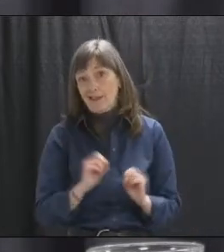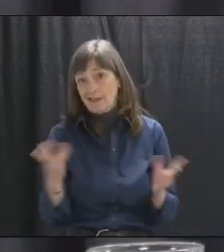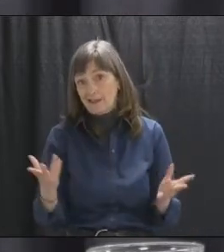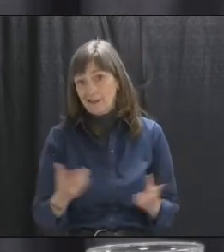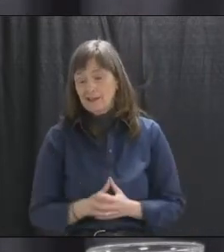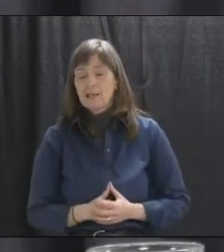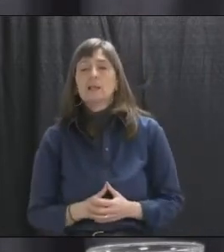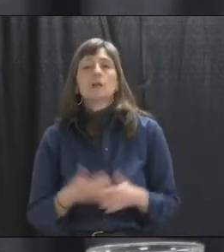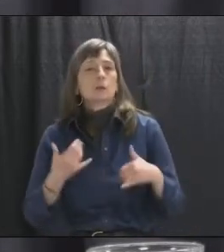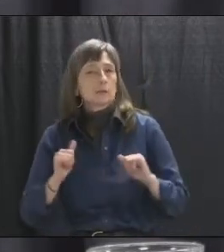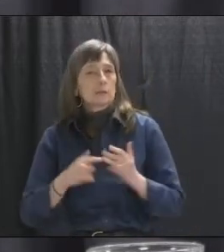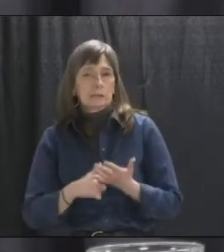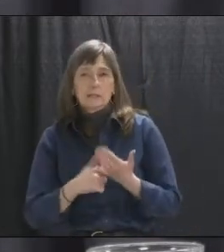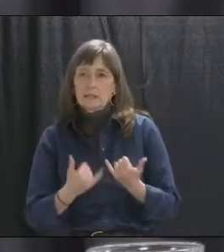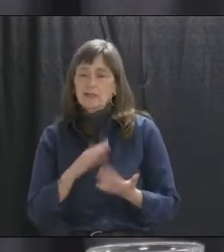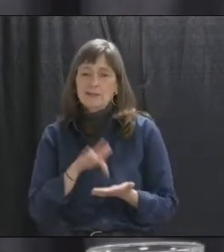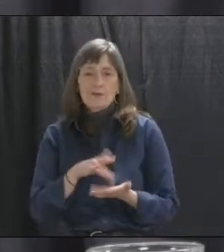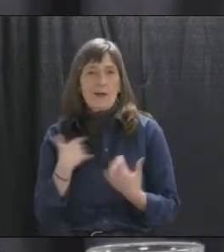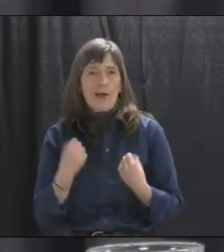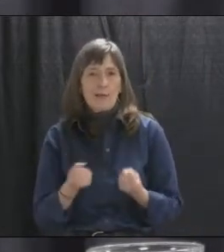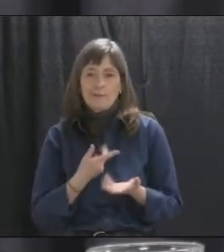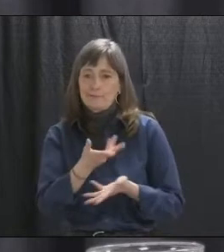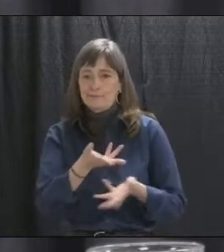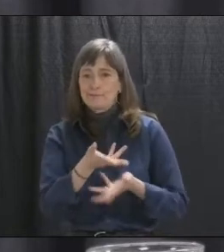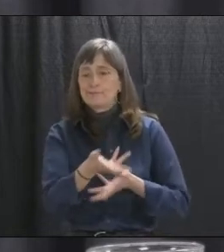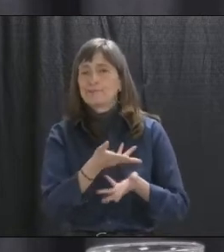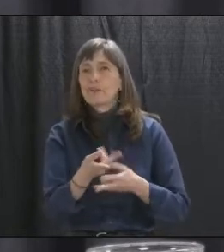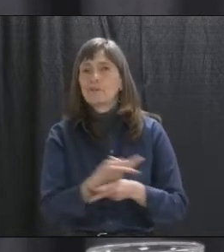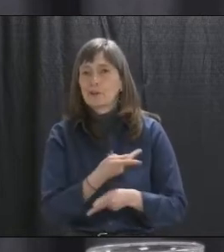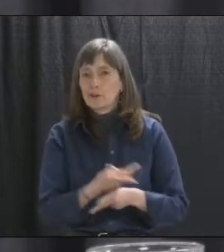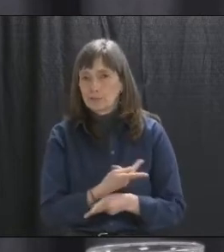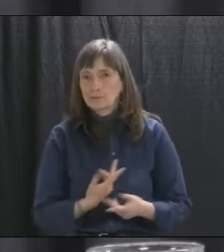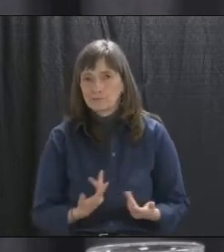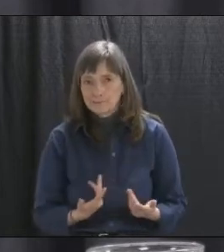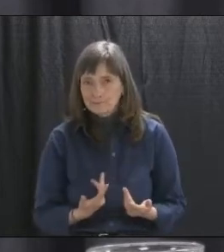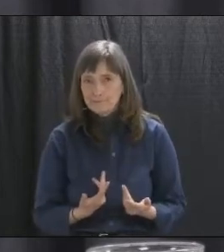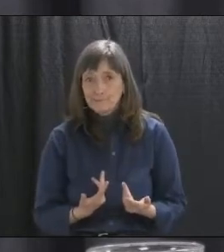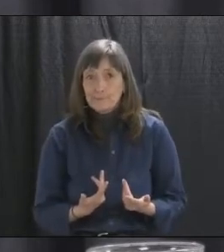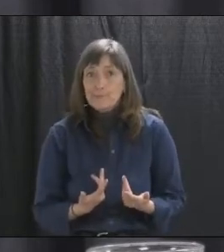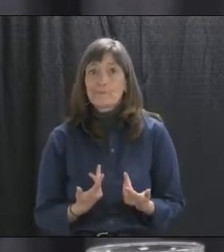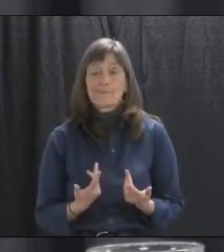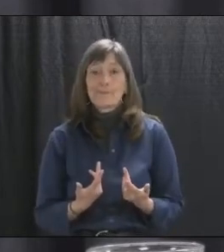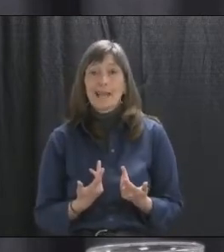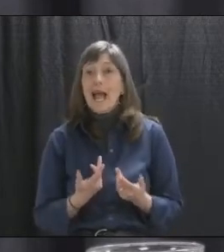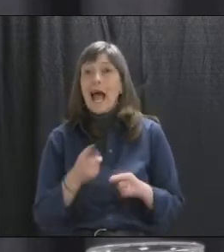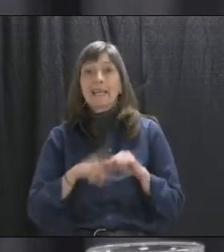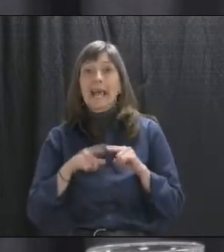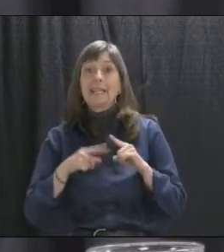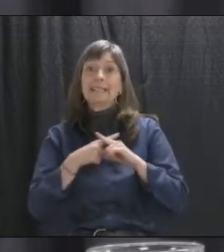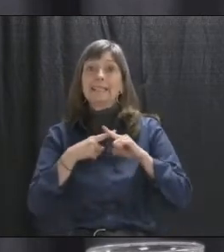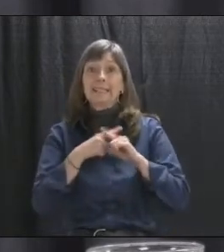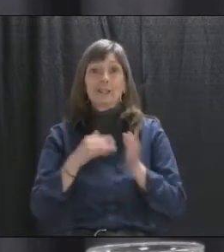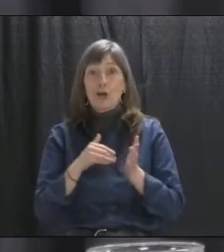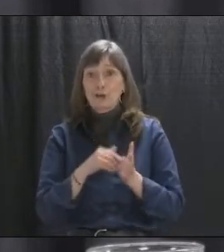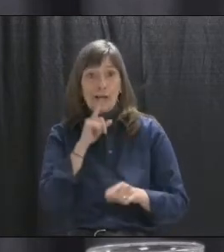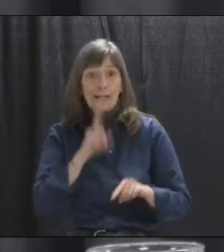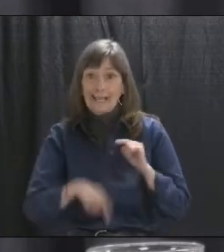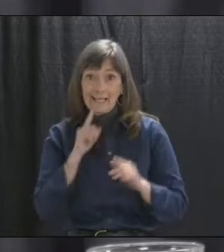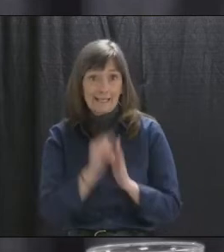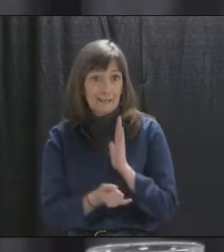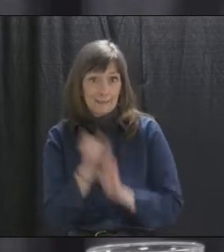now and Central Health to try and work that out. Obviously, we can't knit physicians at short notice. We do have some